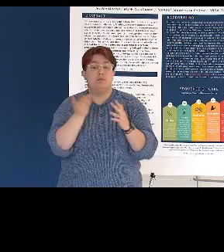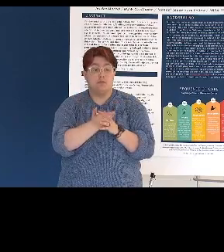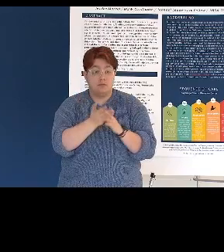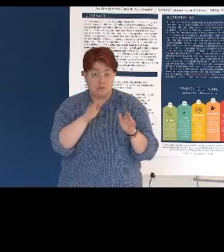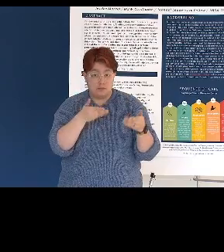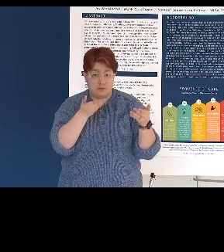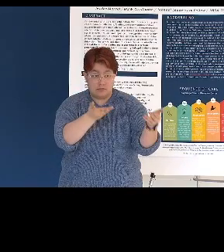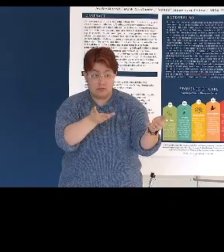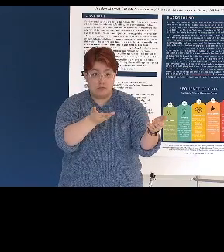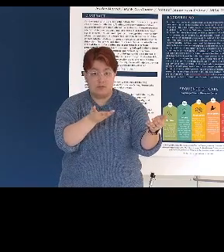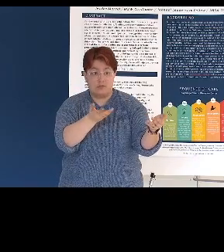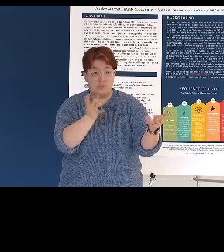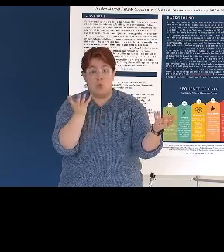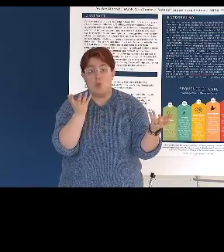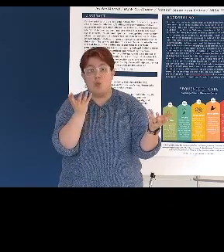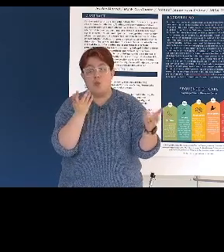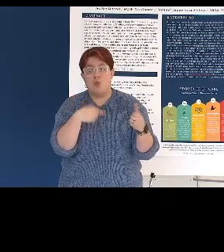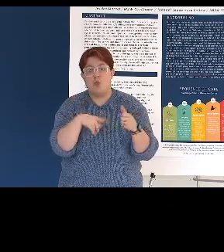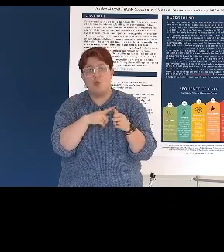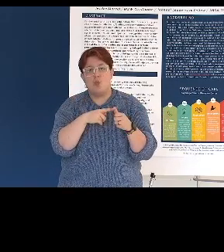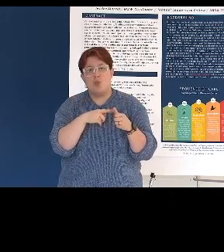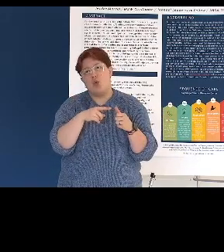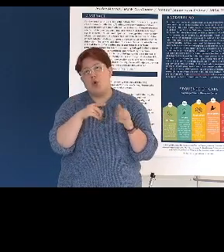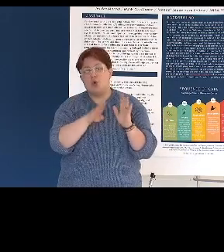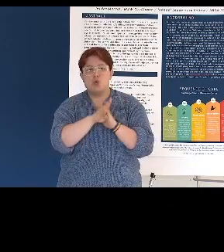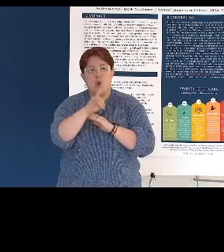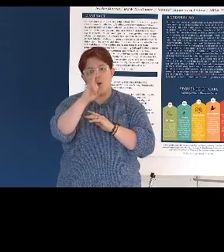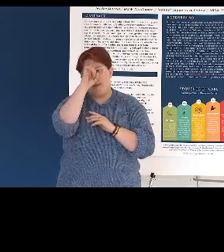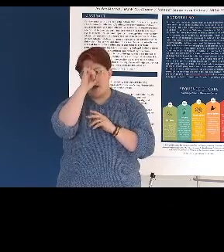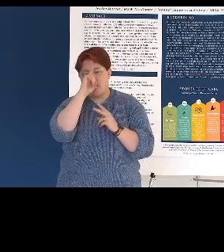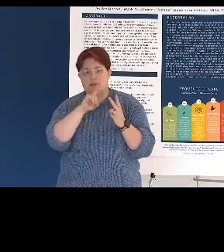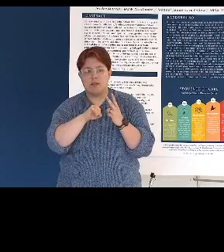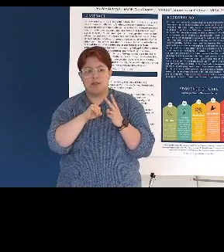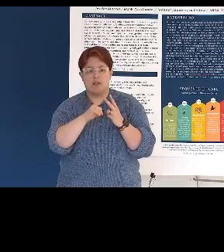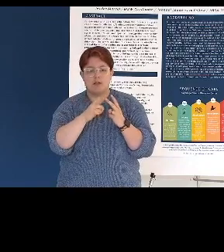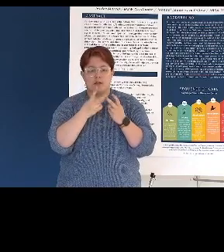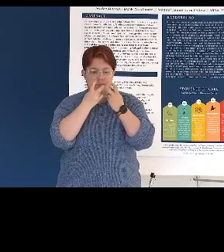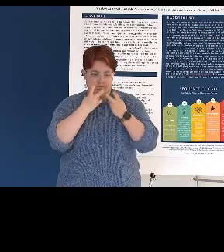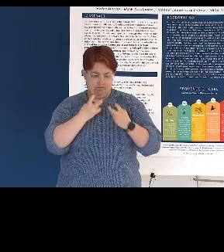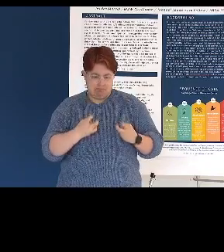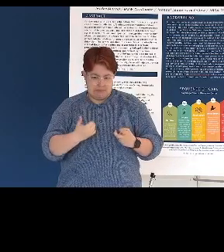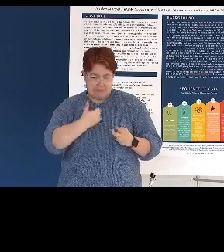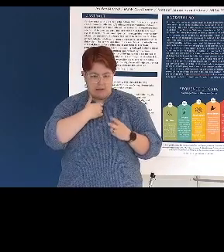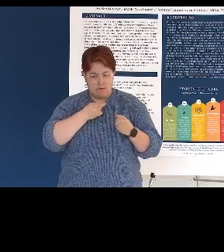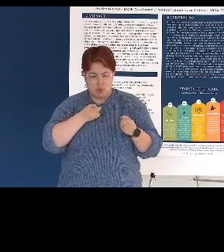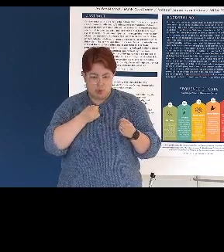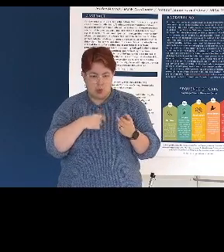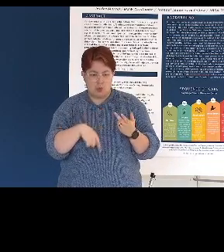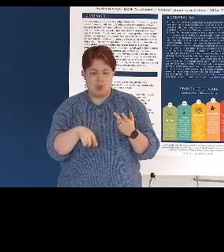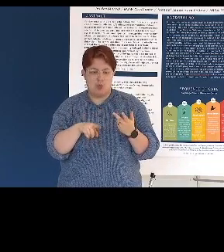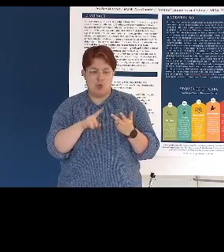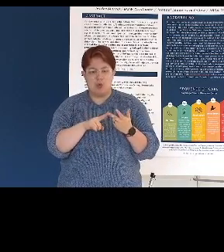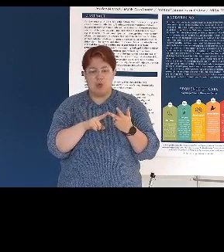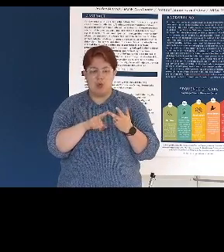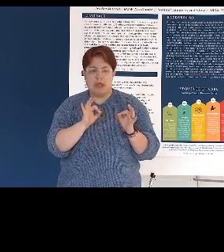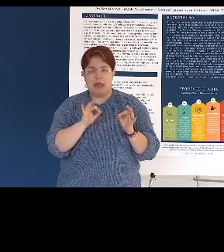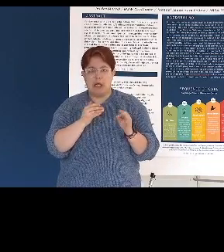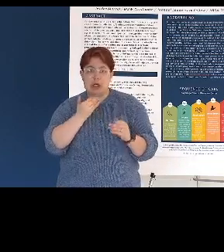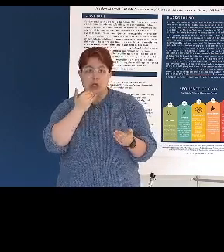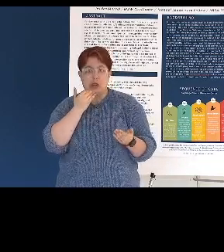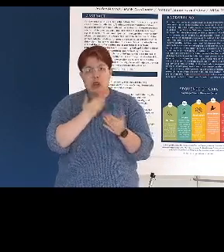students include things like growth mindset, having an internal locus of control, or having some like good old-fashioned